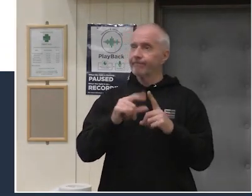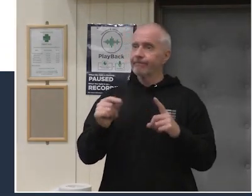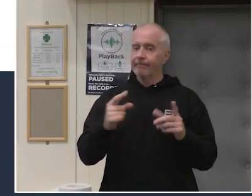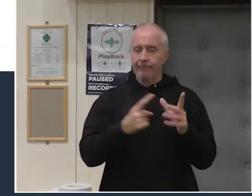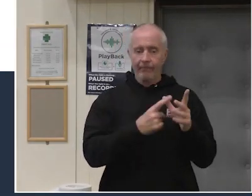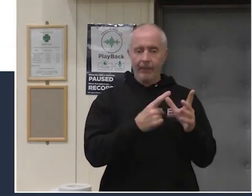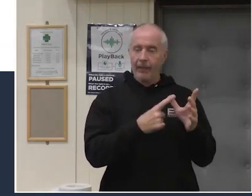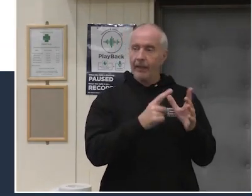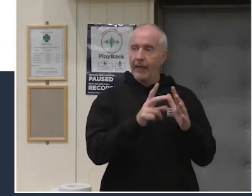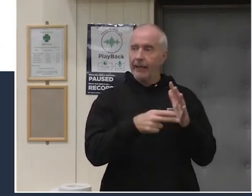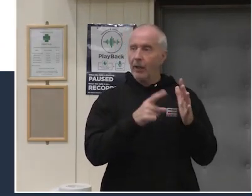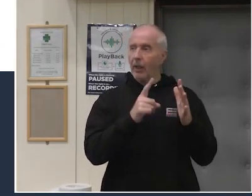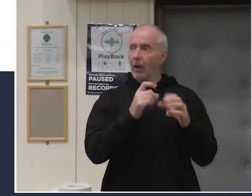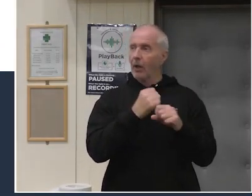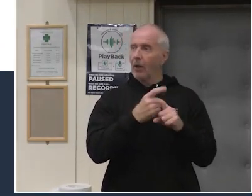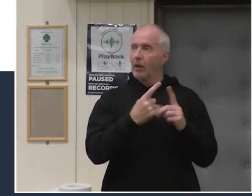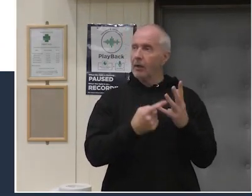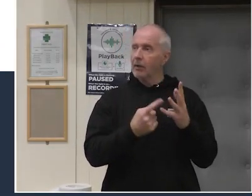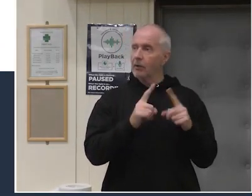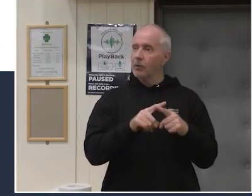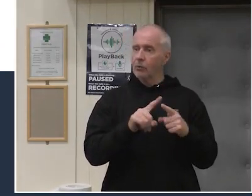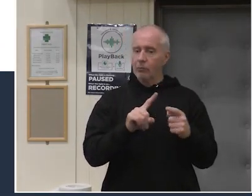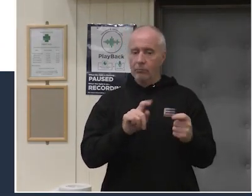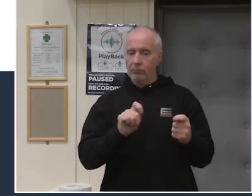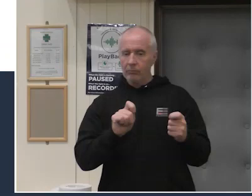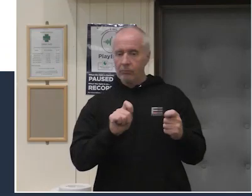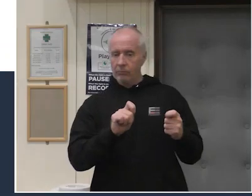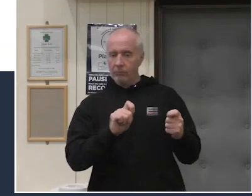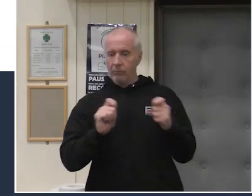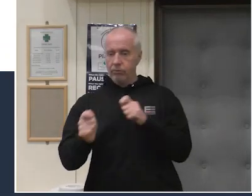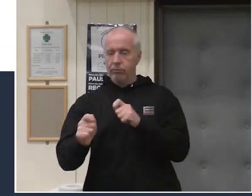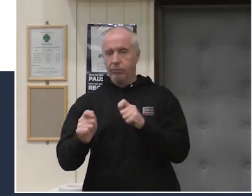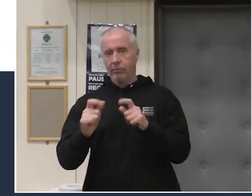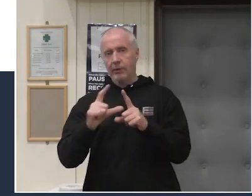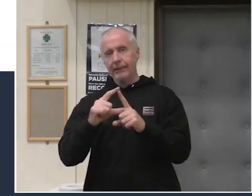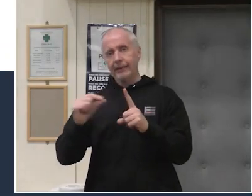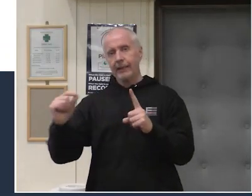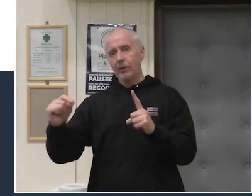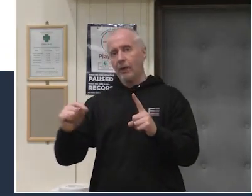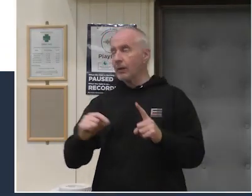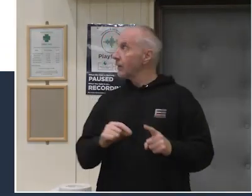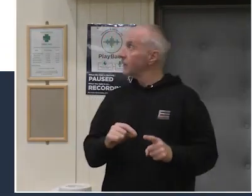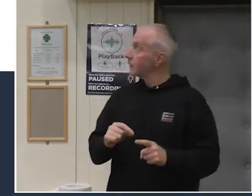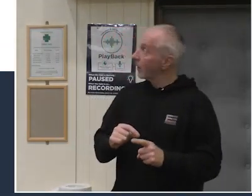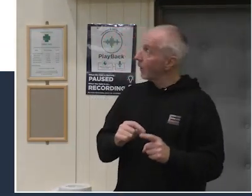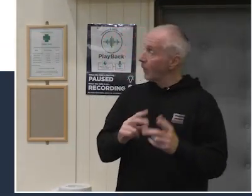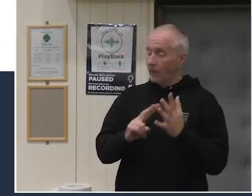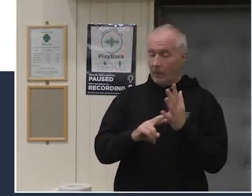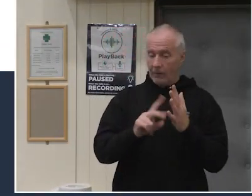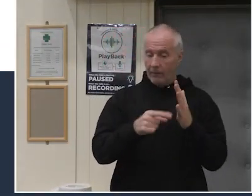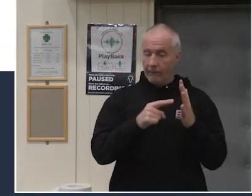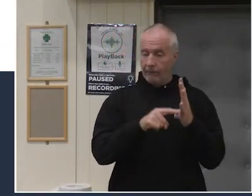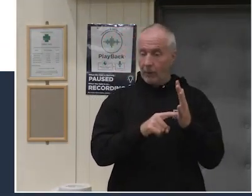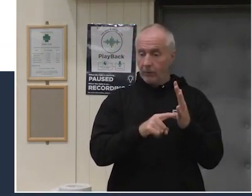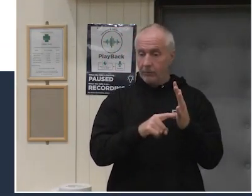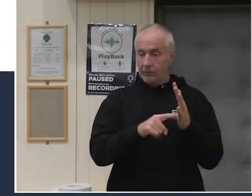digital converter. So we've got a voltage signal on this end, that's coming from up here,